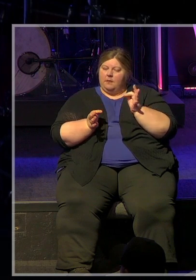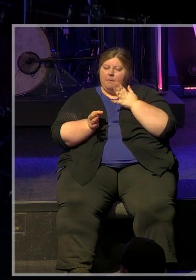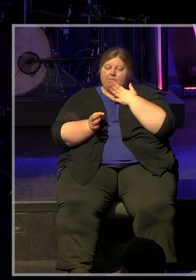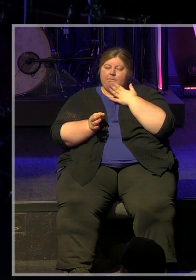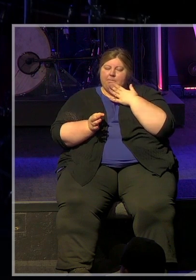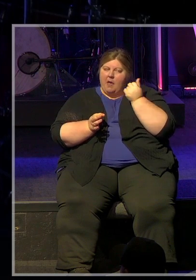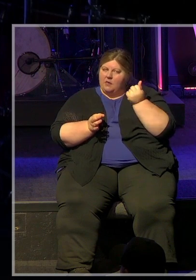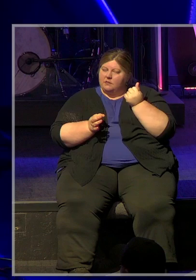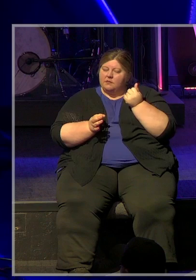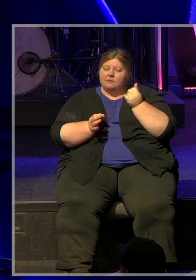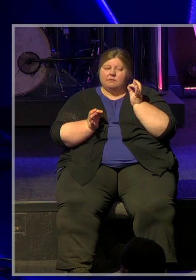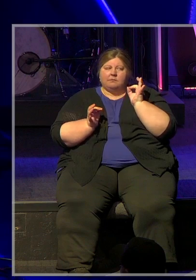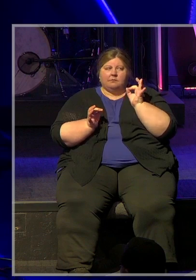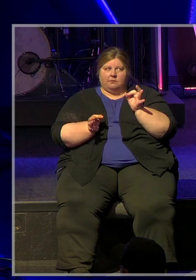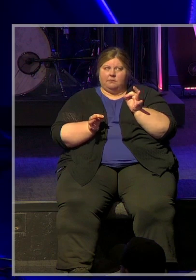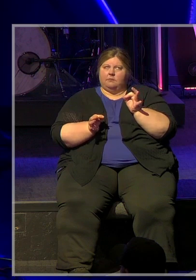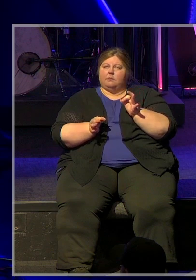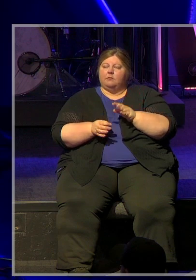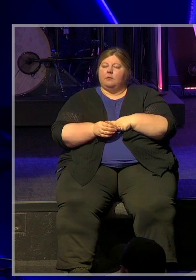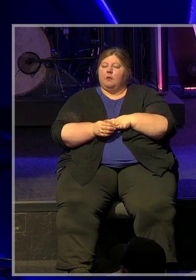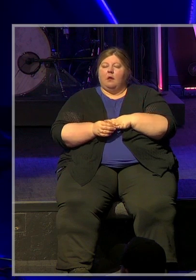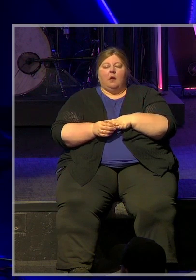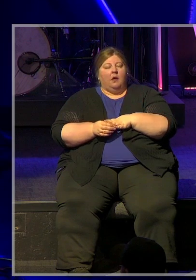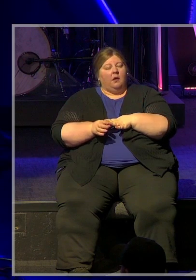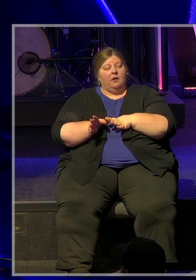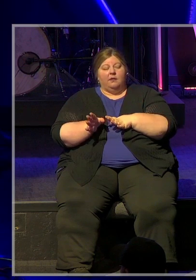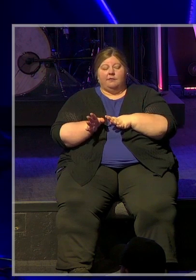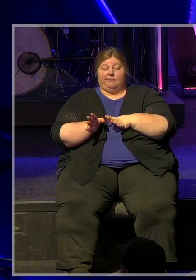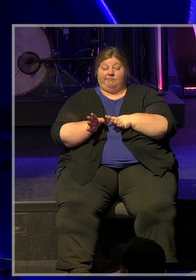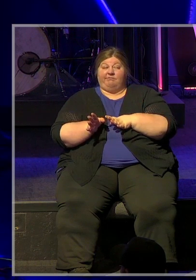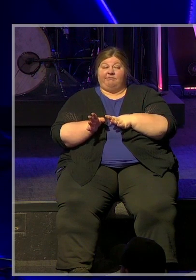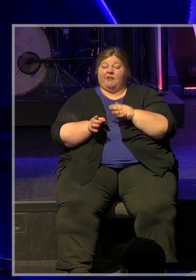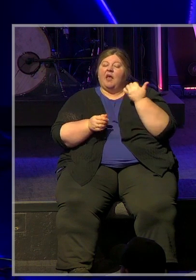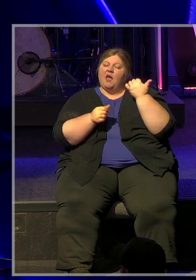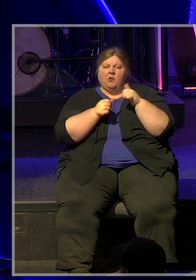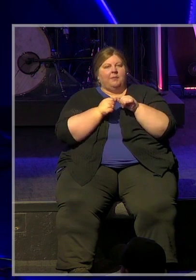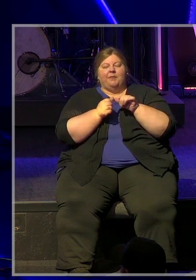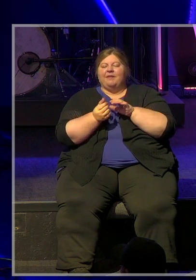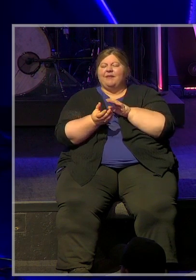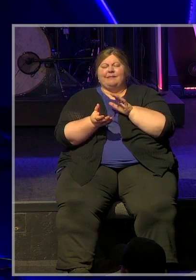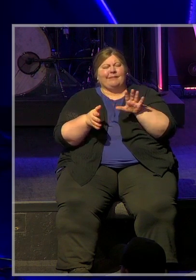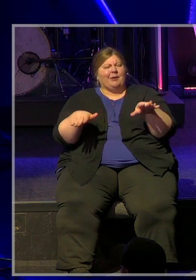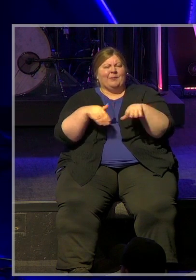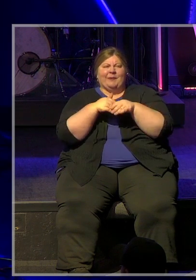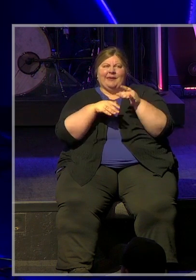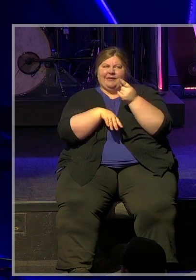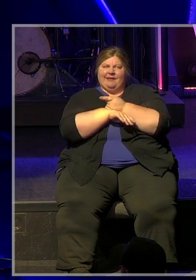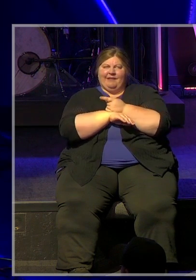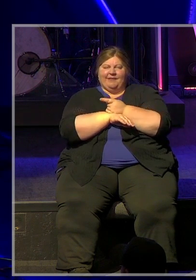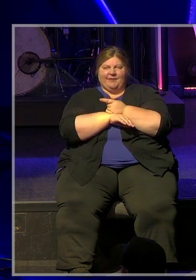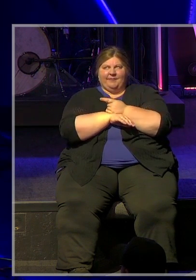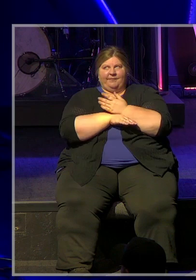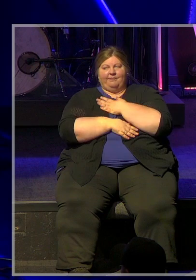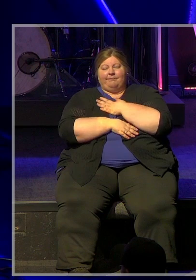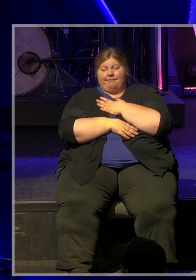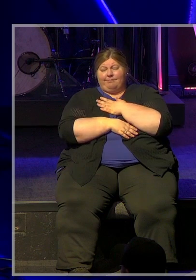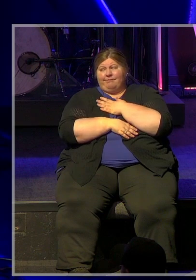gift. It was like, I remember even our wedding day. I mean, it was just, it was